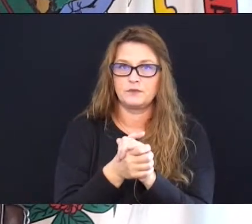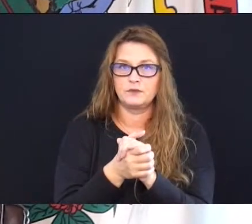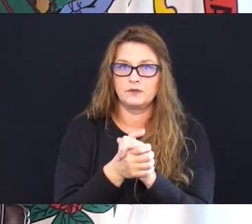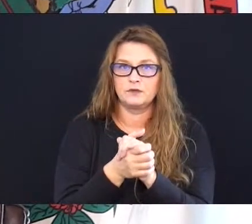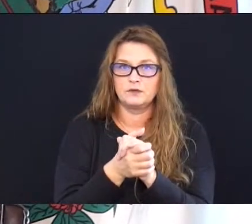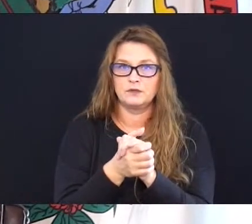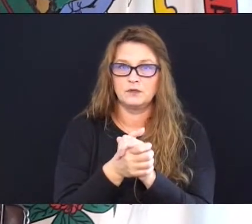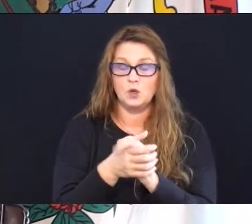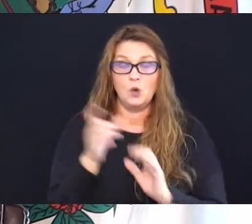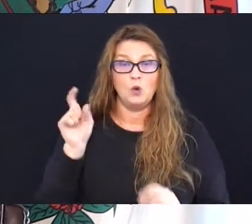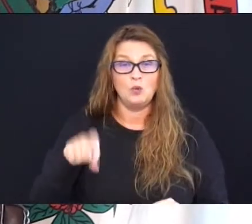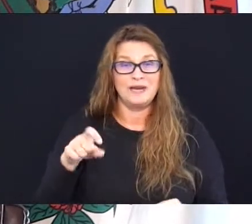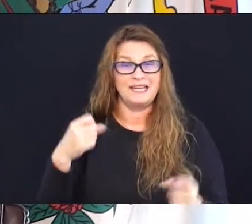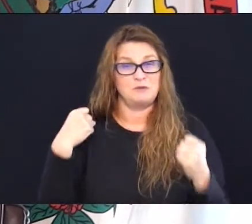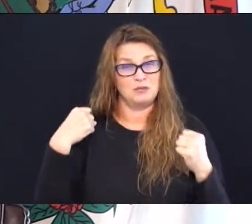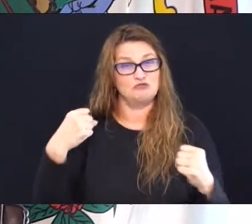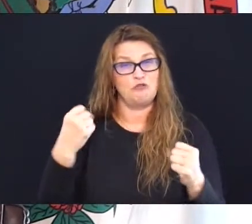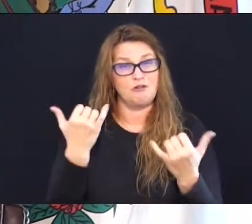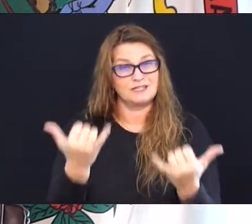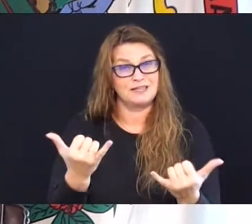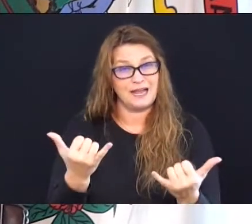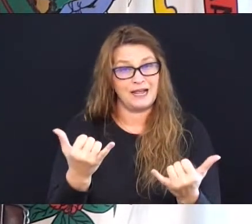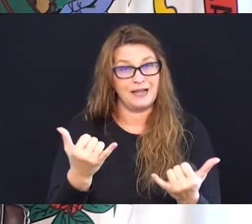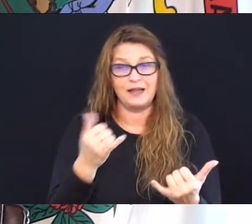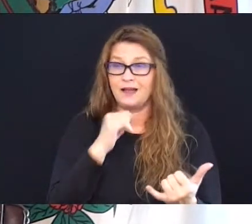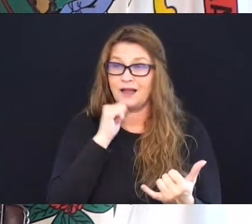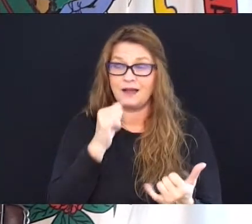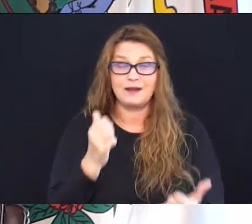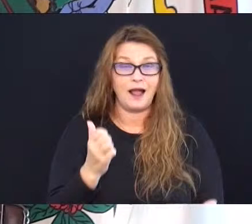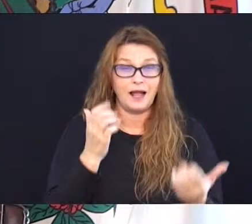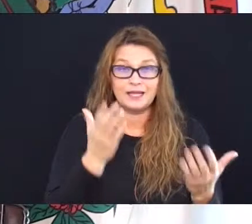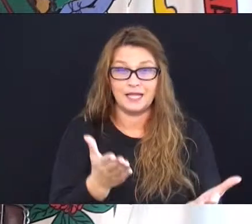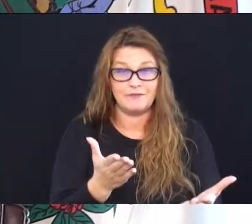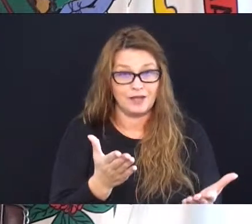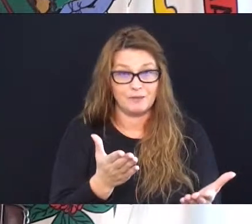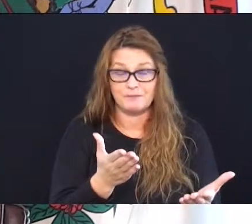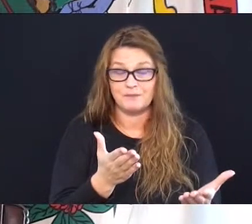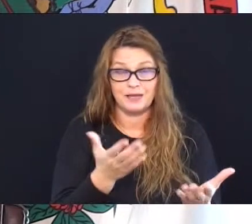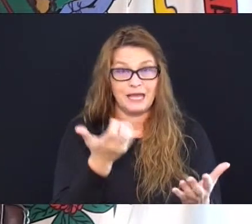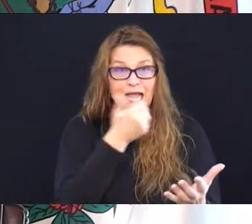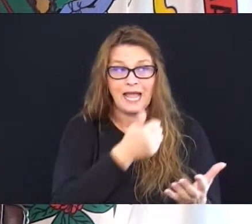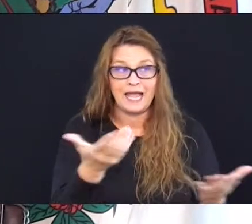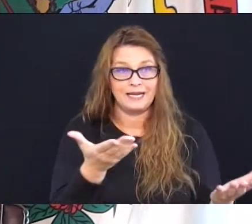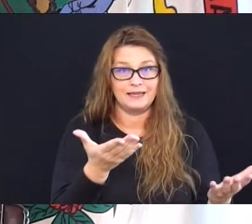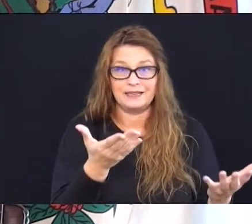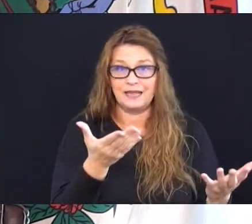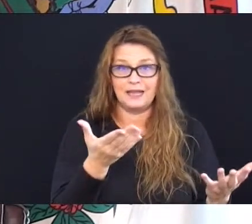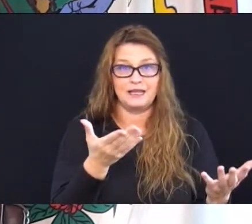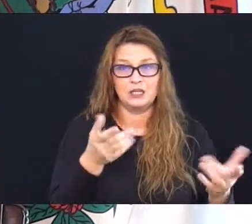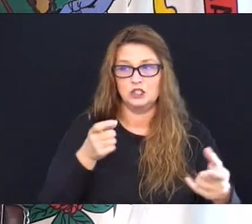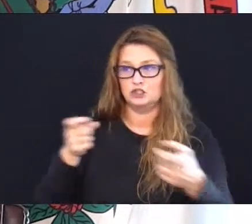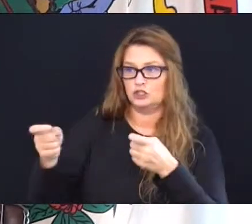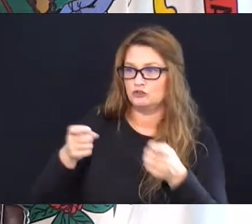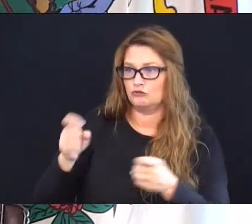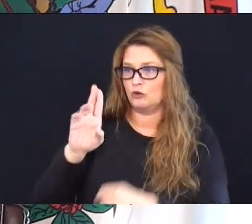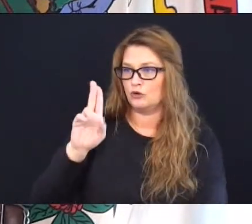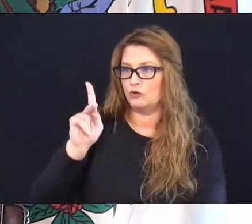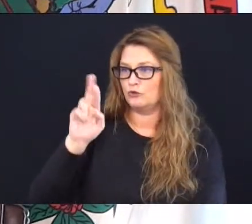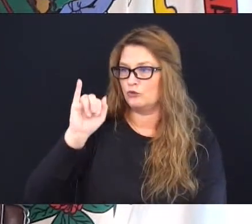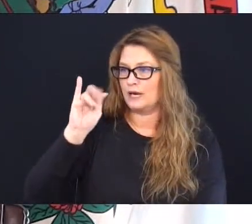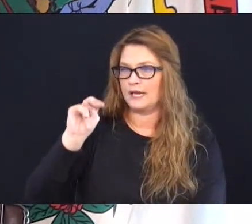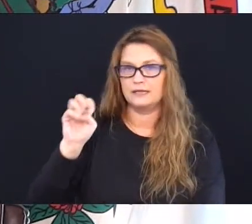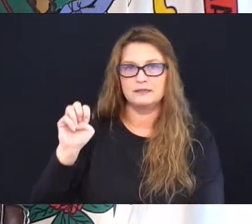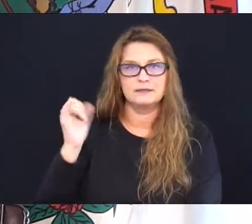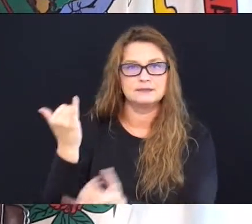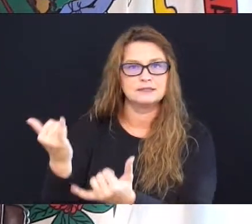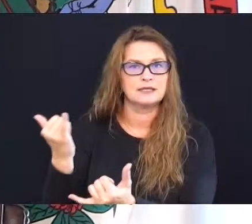be strong today and not give him another foothold and controlling Ukraine today. Because